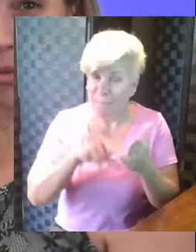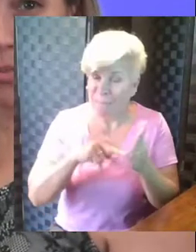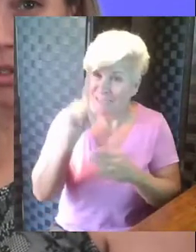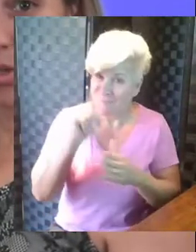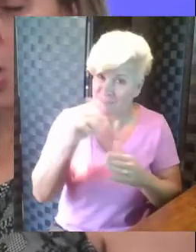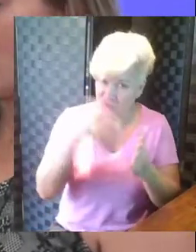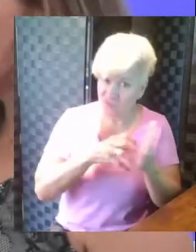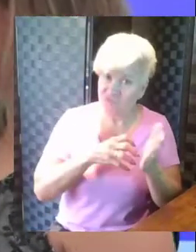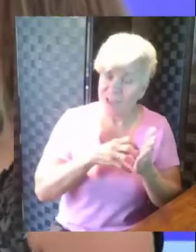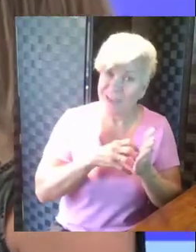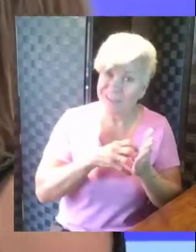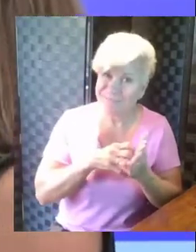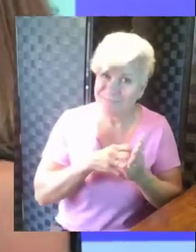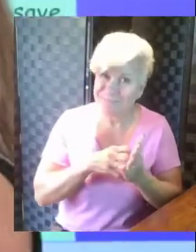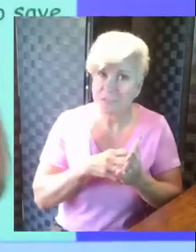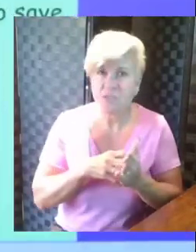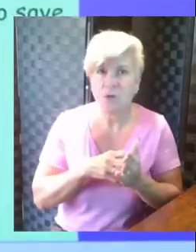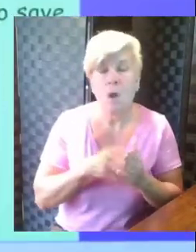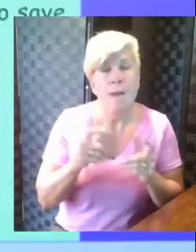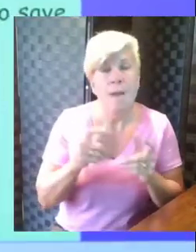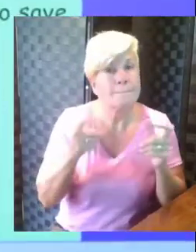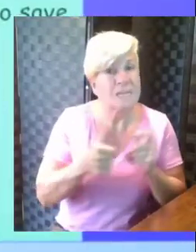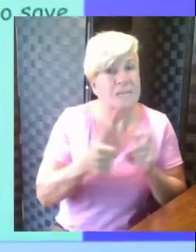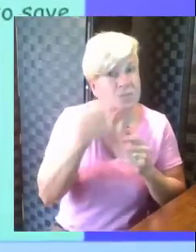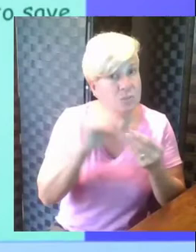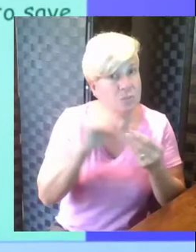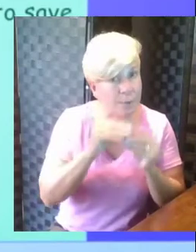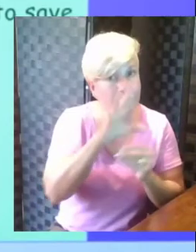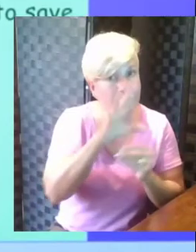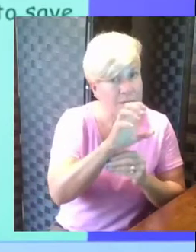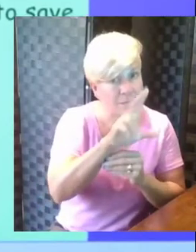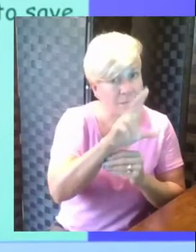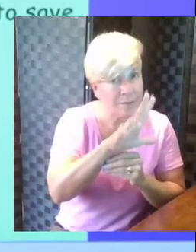subtraction problem. So let's take our larger number,